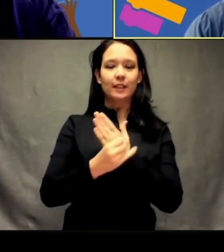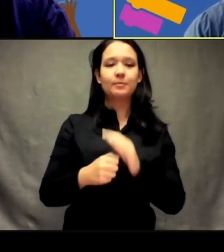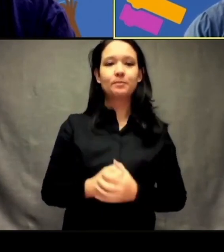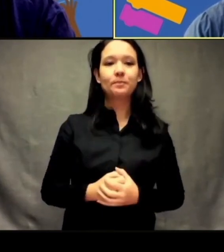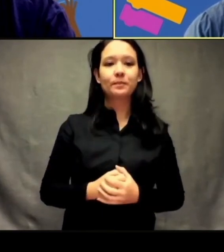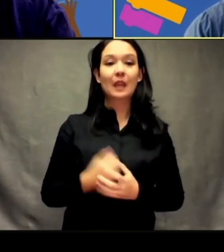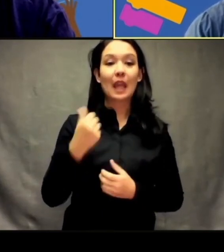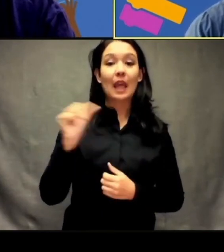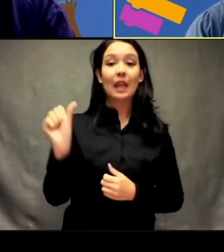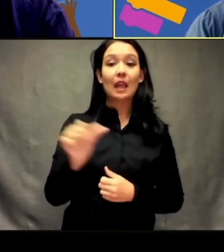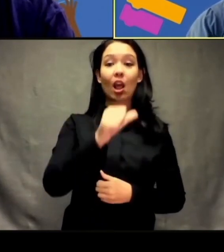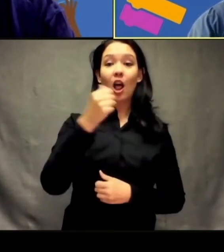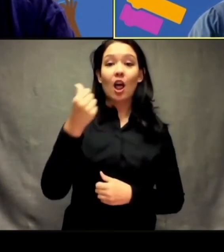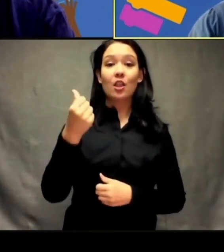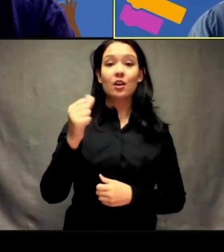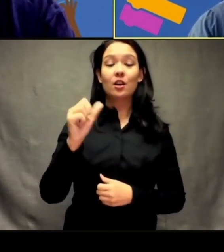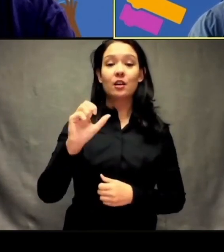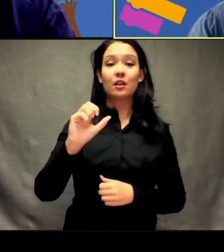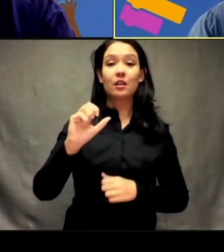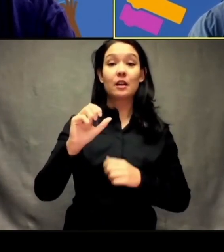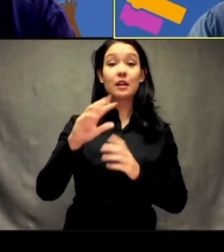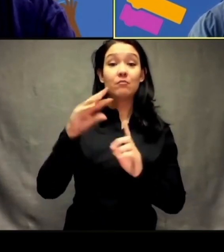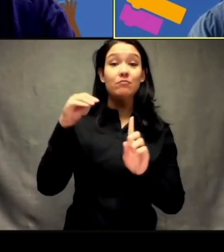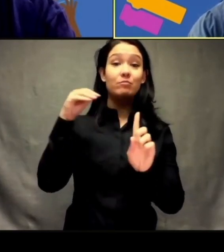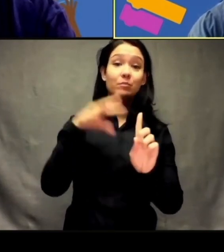Any of our other spot guests want to share?